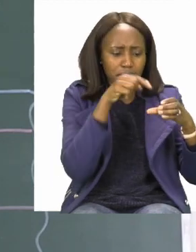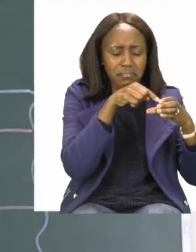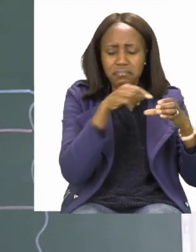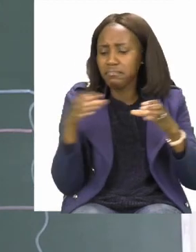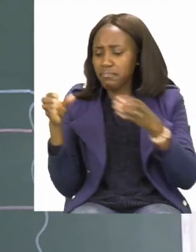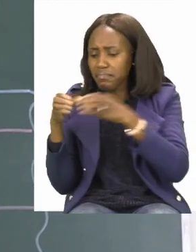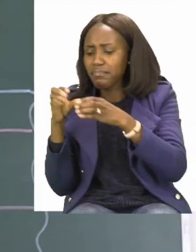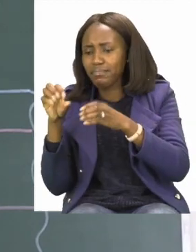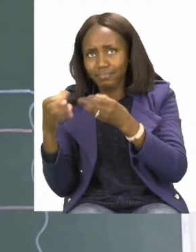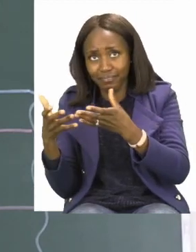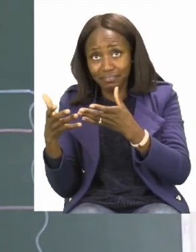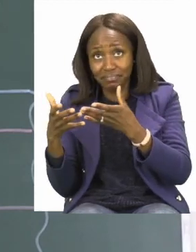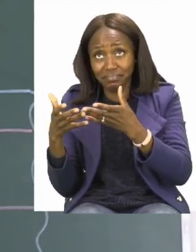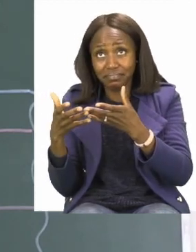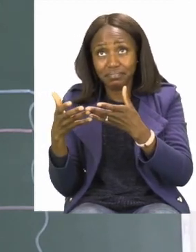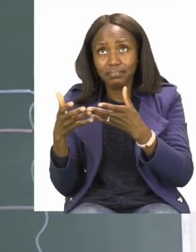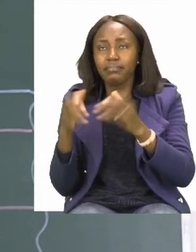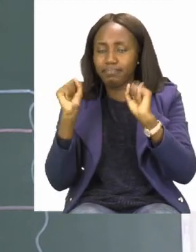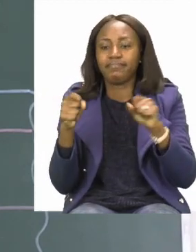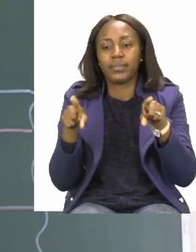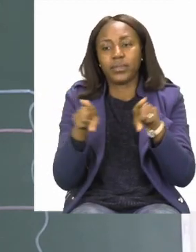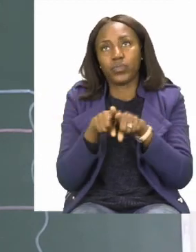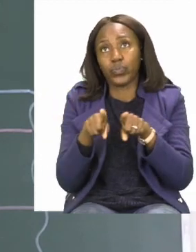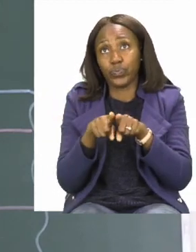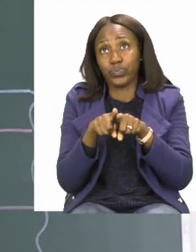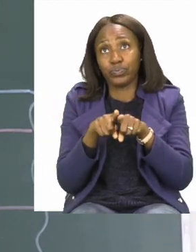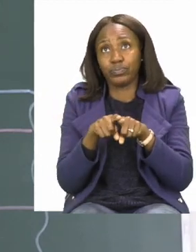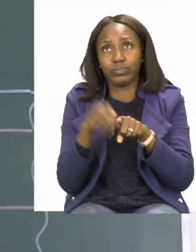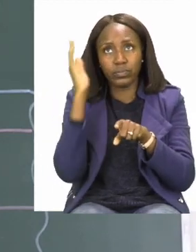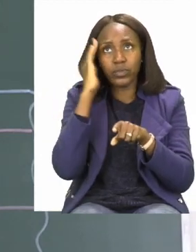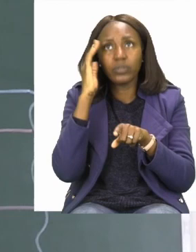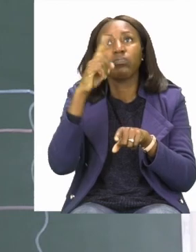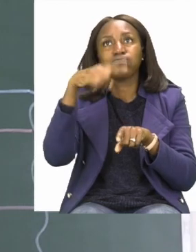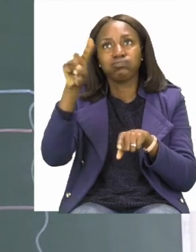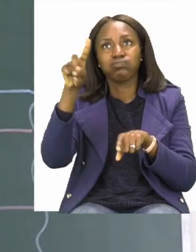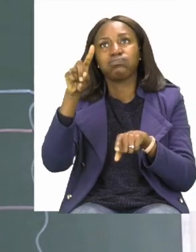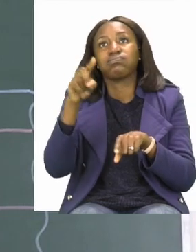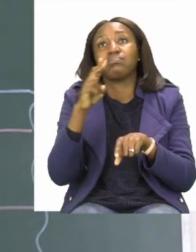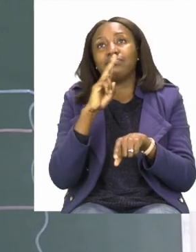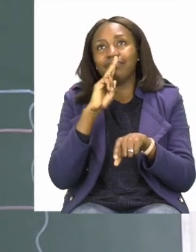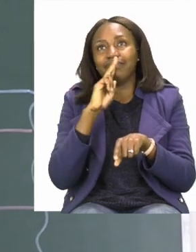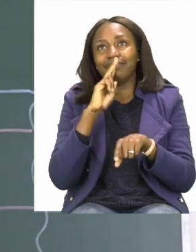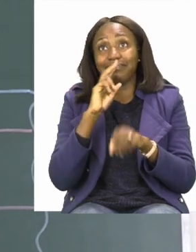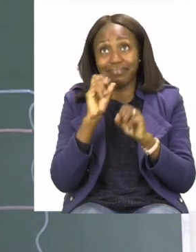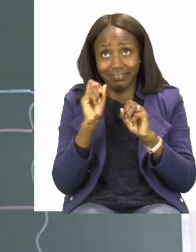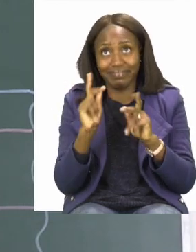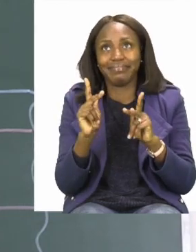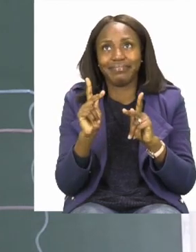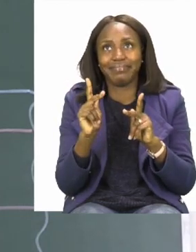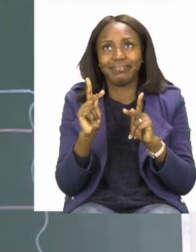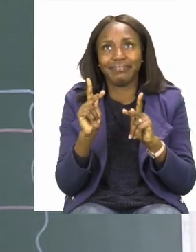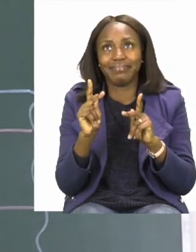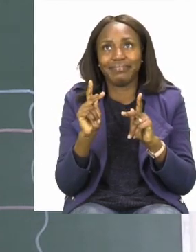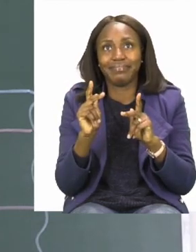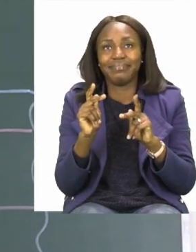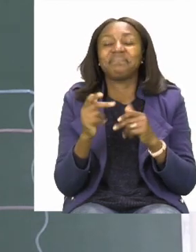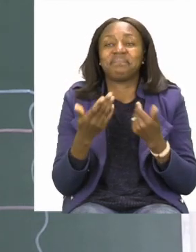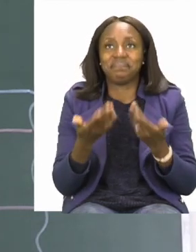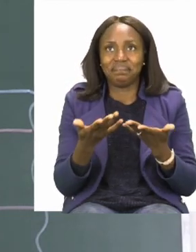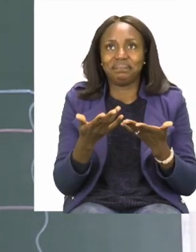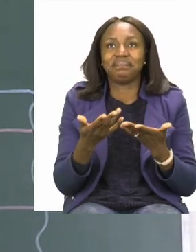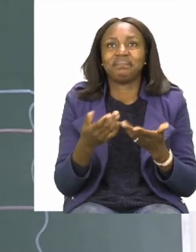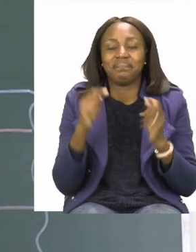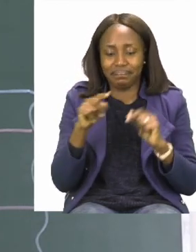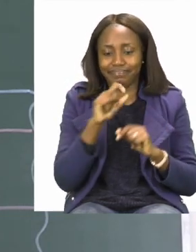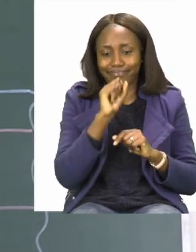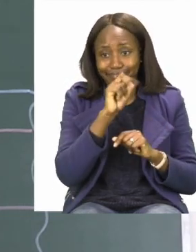set. The numbers need to be the same for us to know that we have actually done the job. If one is a little higher than the other, then we would